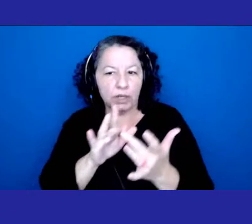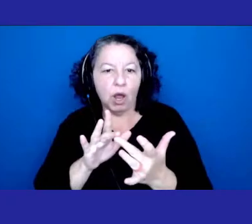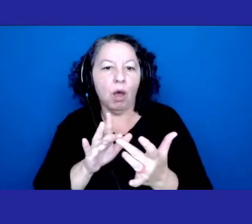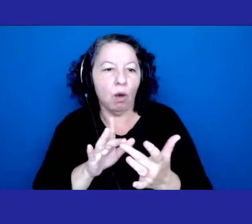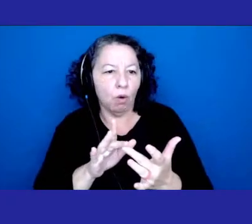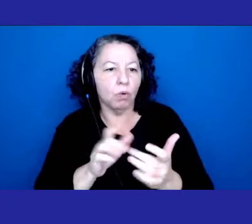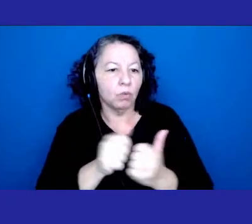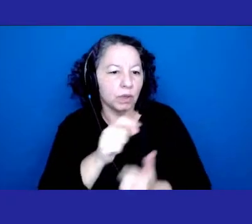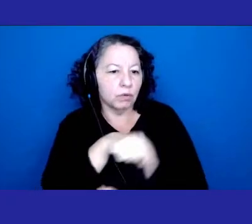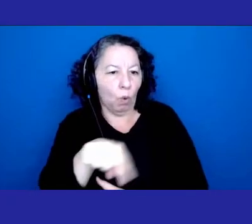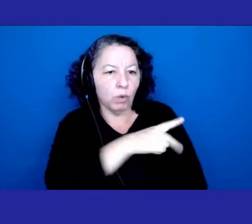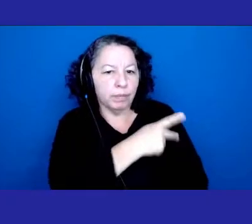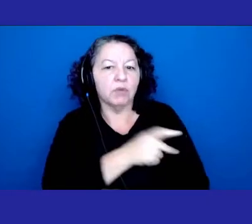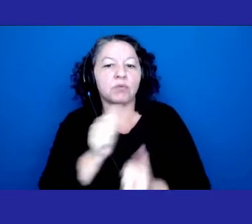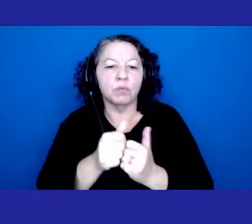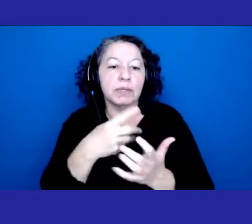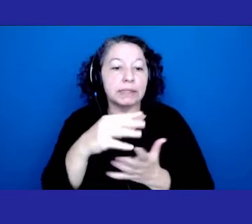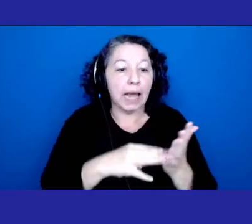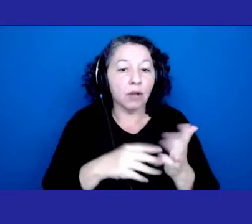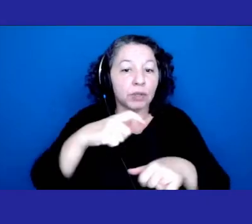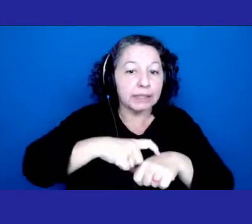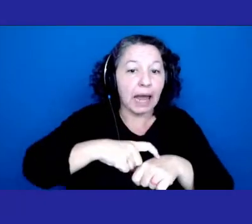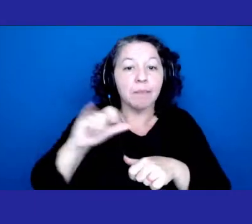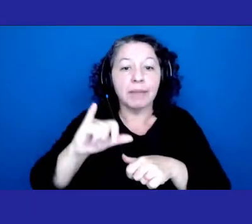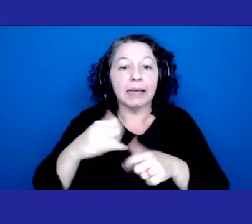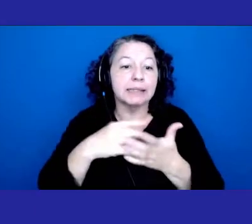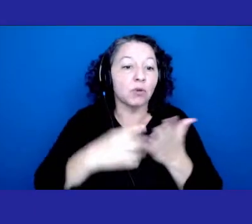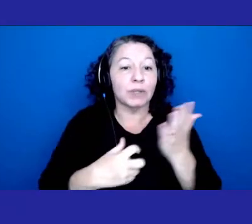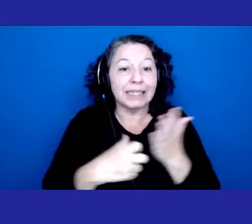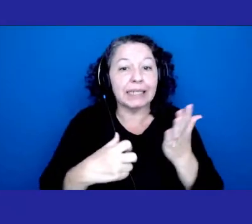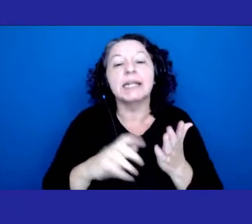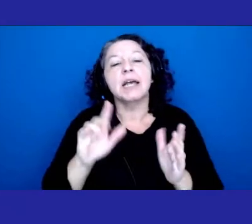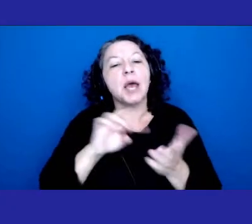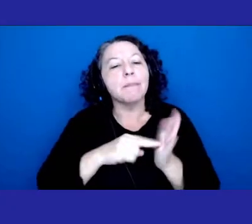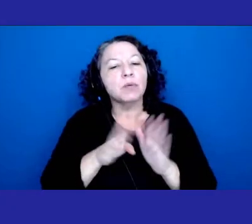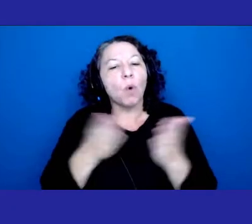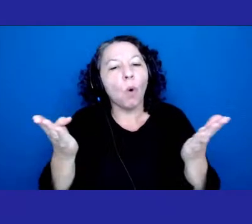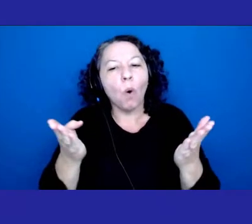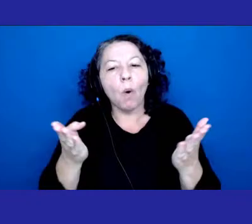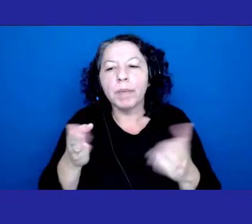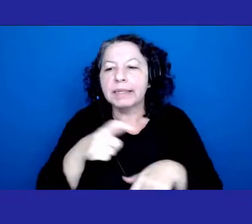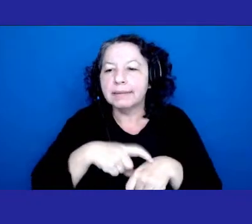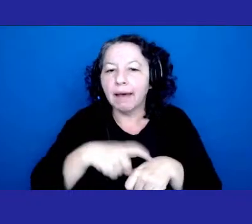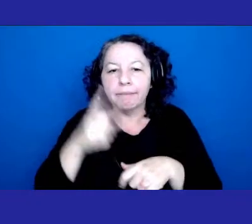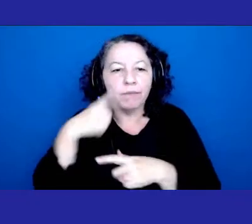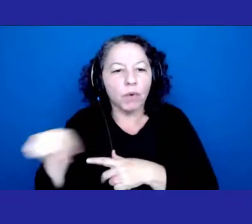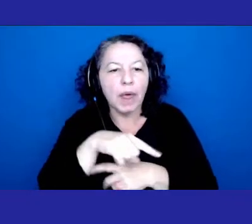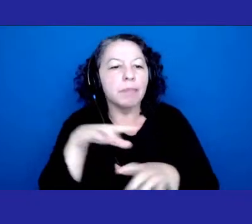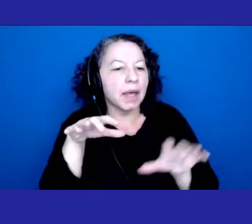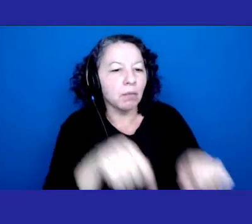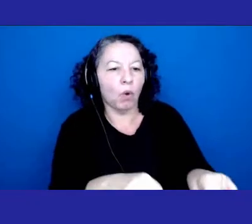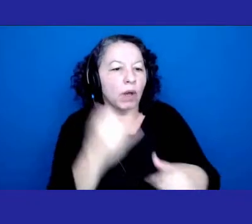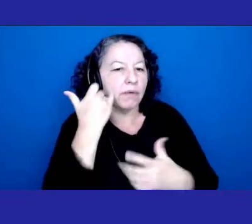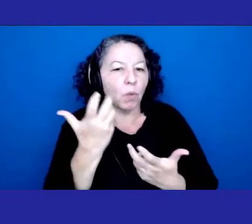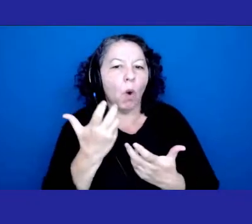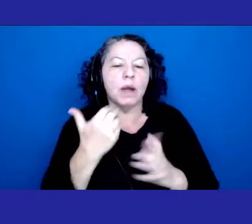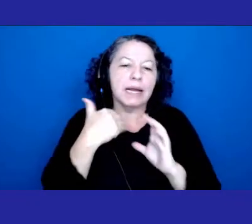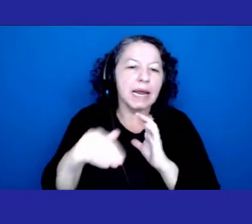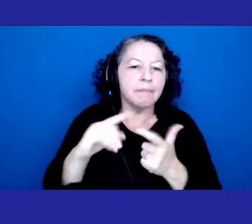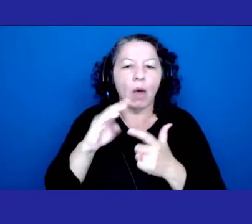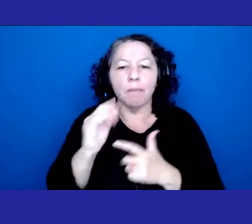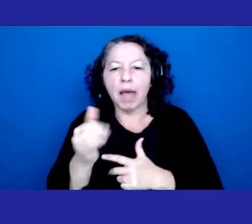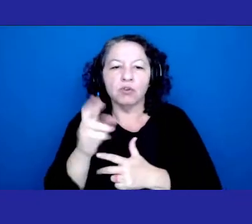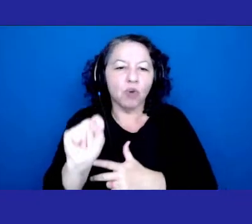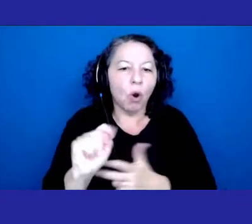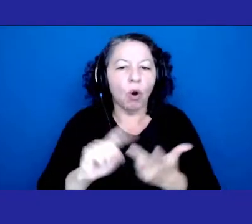open slot where they can book that appointment and through the modality that they would like. So this could be email, it could be MyChart, it could be text message,